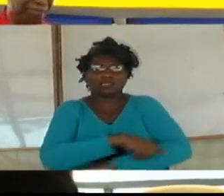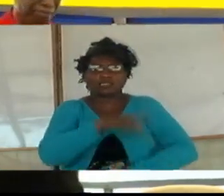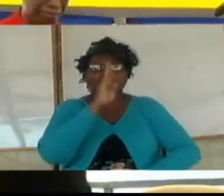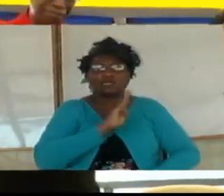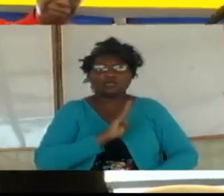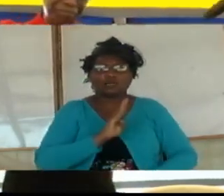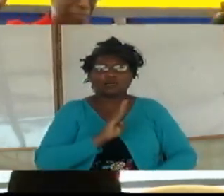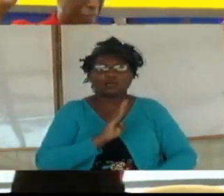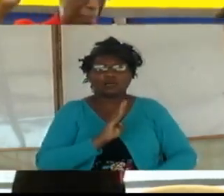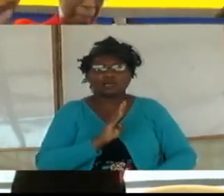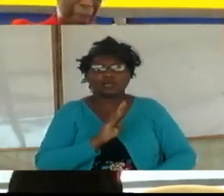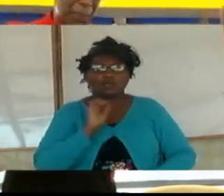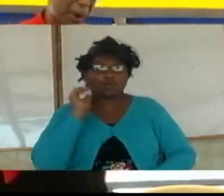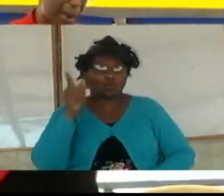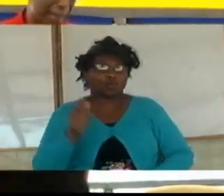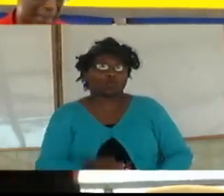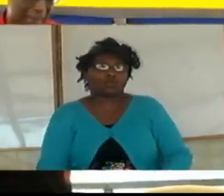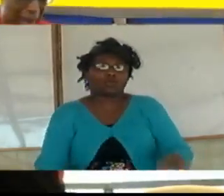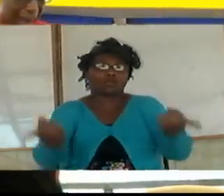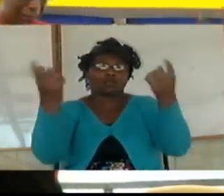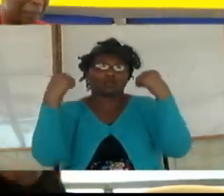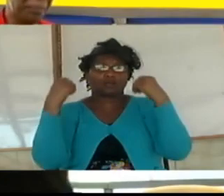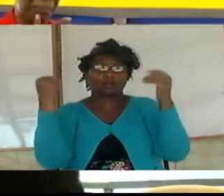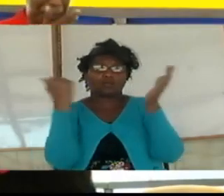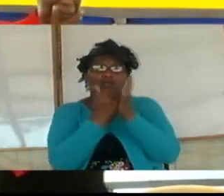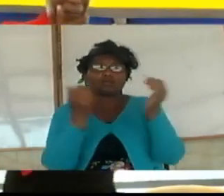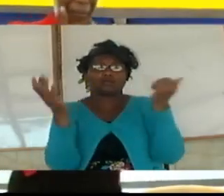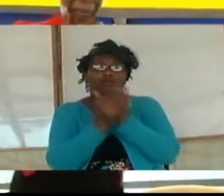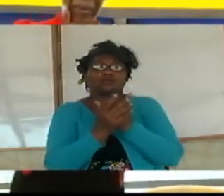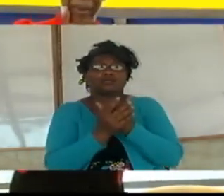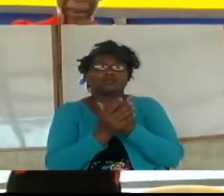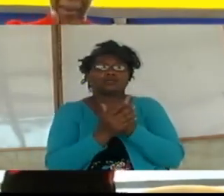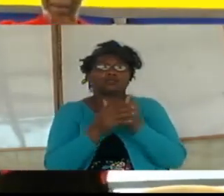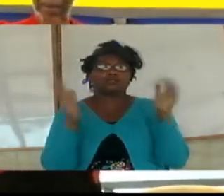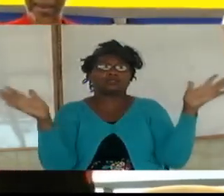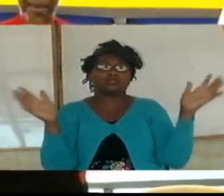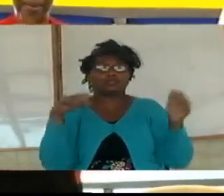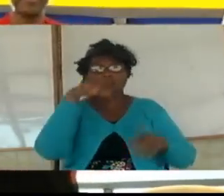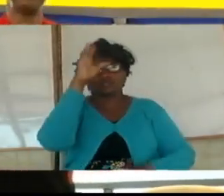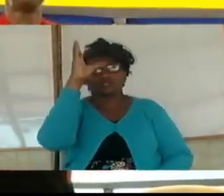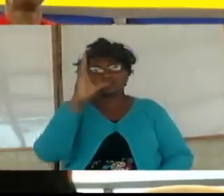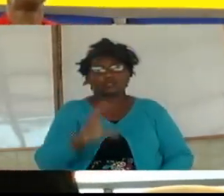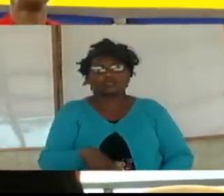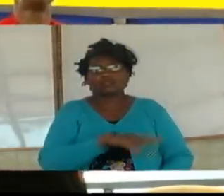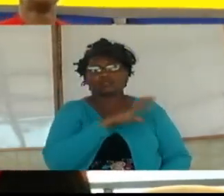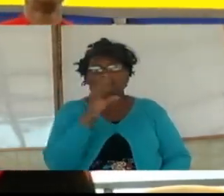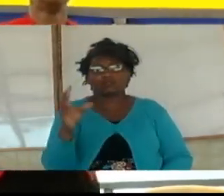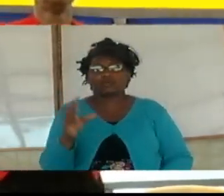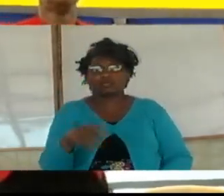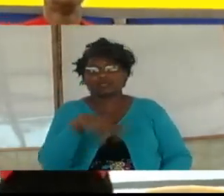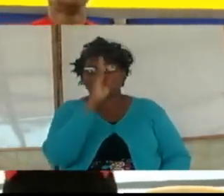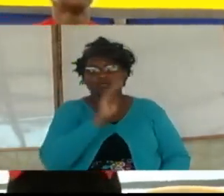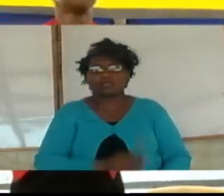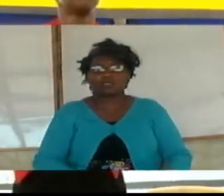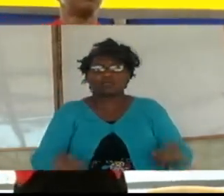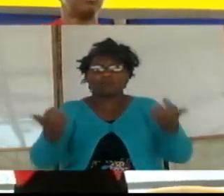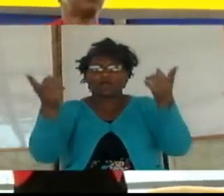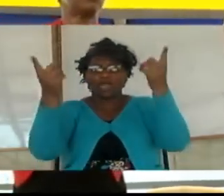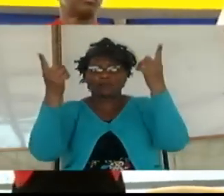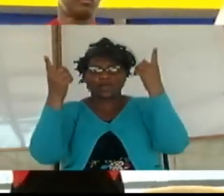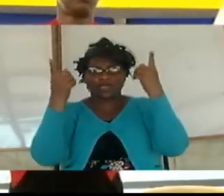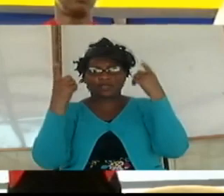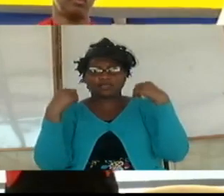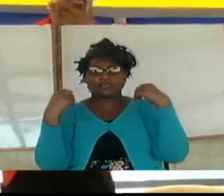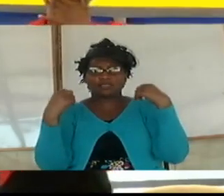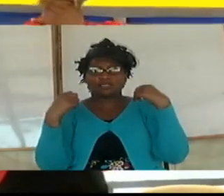to be sacrificed again on a Calvary's cross. He's going to come to take the bride of Christ out of the